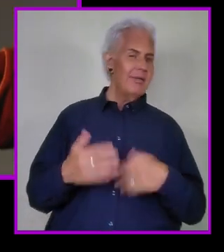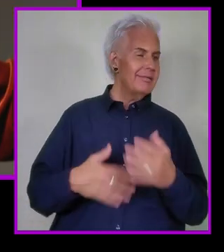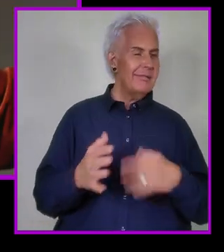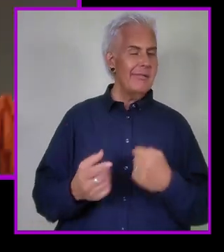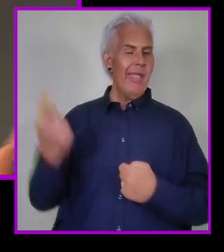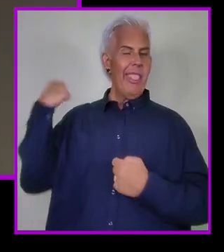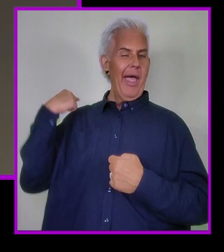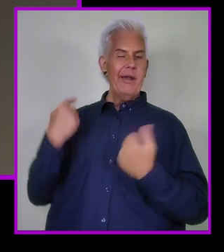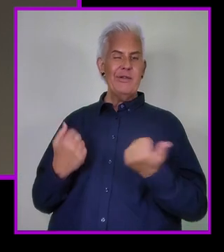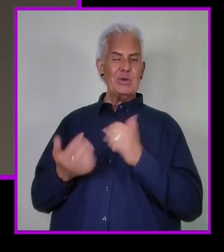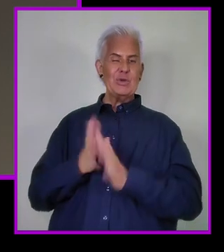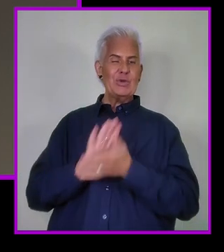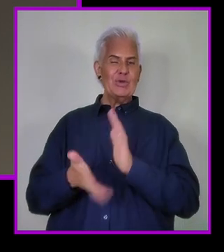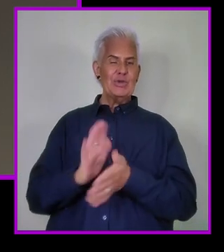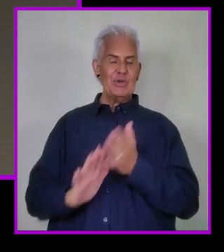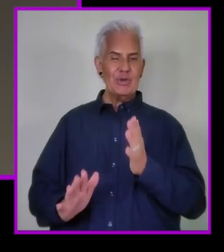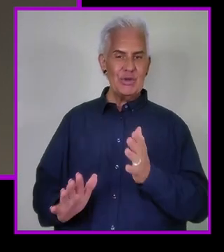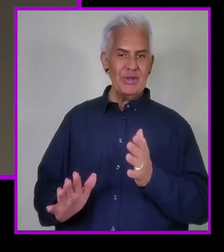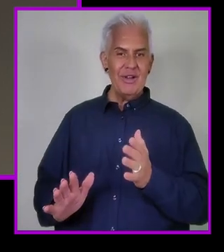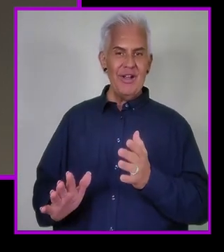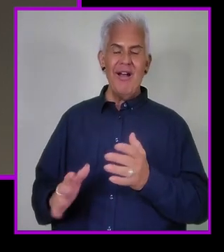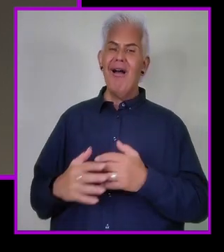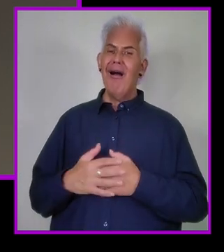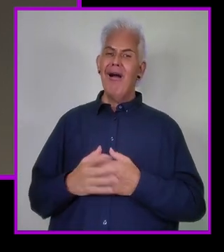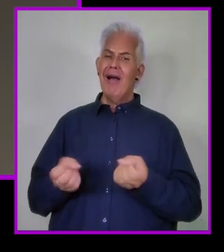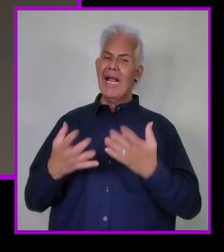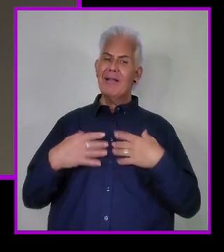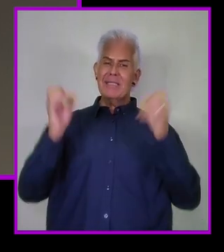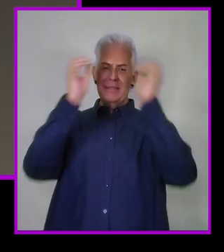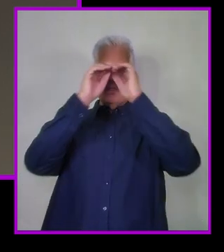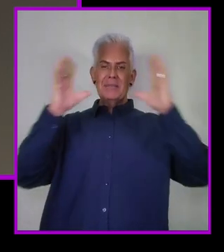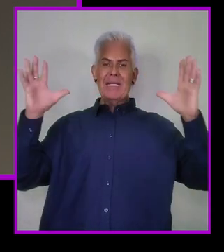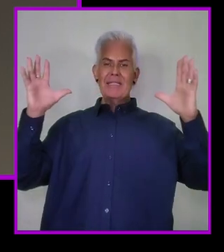was back then. But actually it's given me a sense of perspective about all of that.